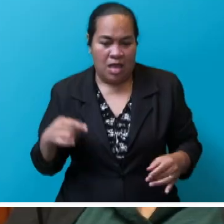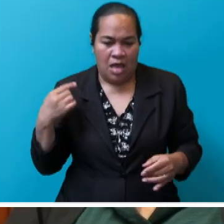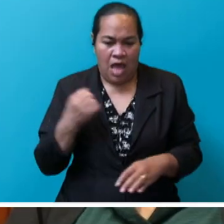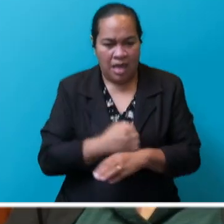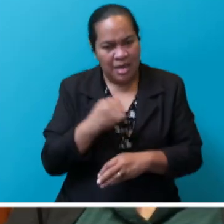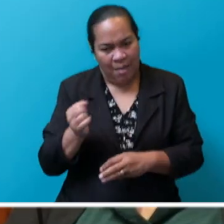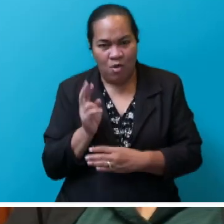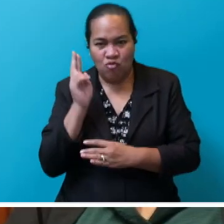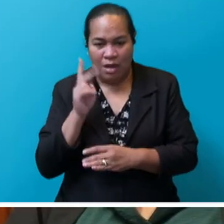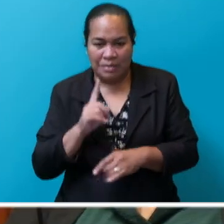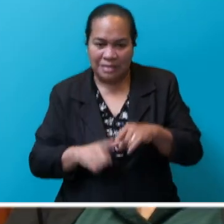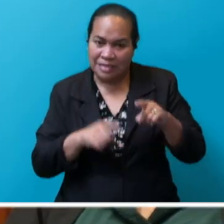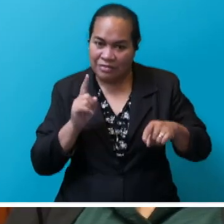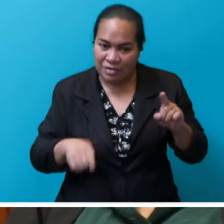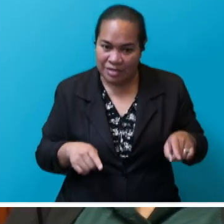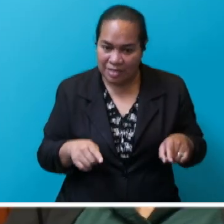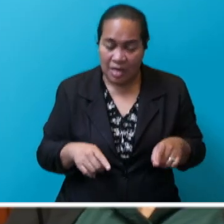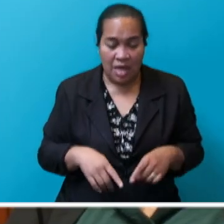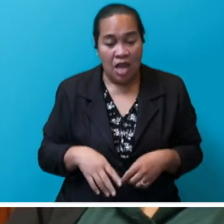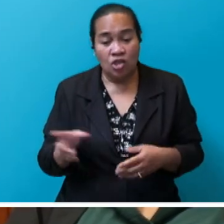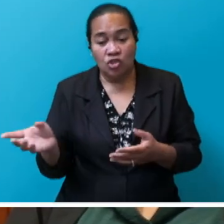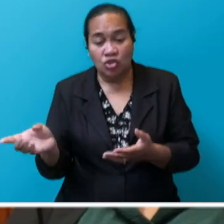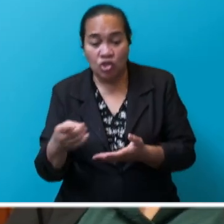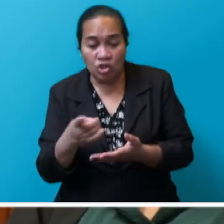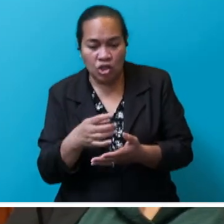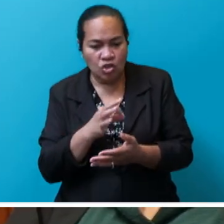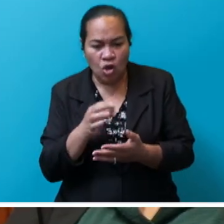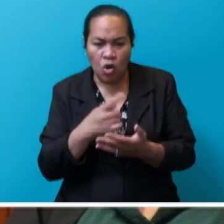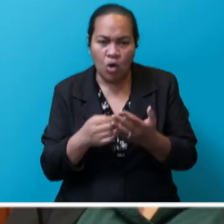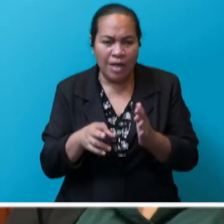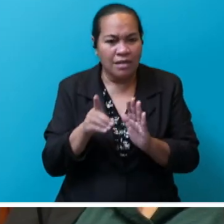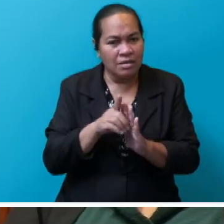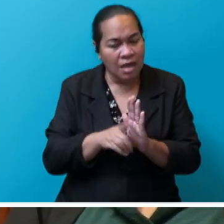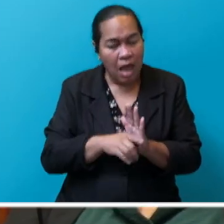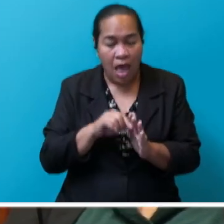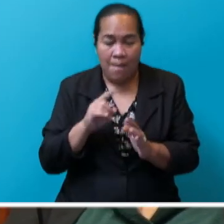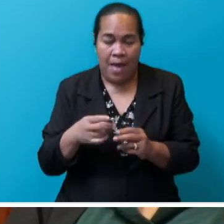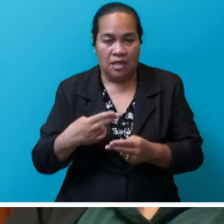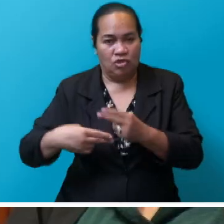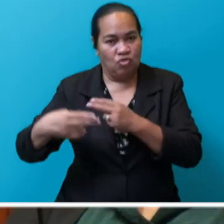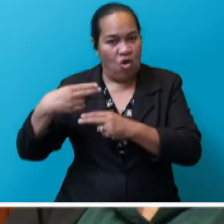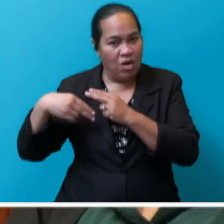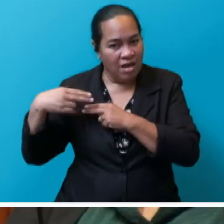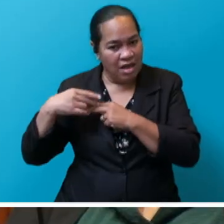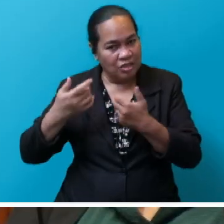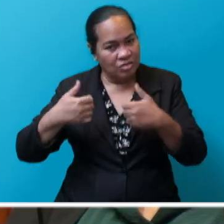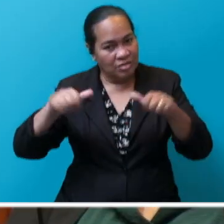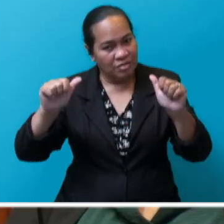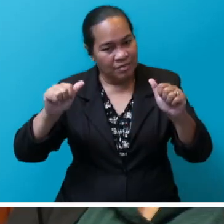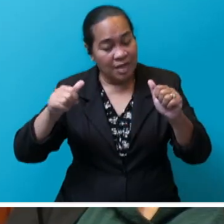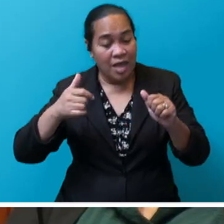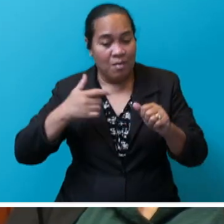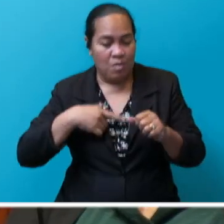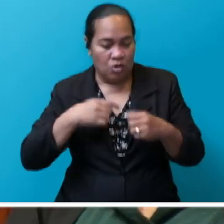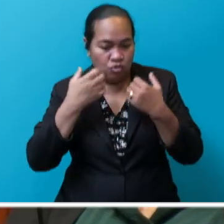NGOs. And the document is not just a policy, it's a historic milestone for our nation as it reflects a